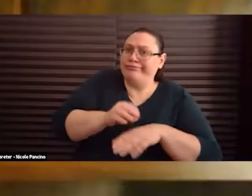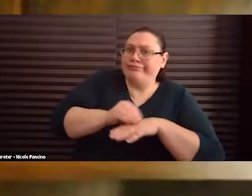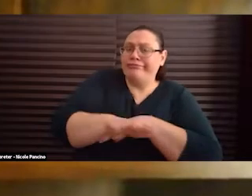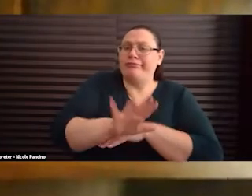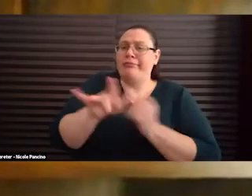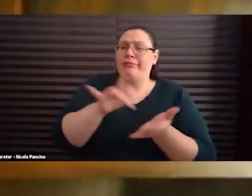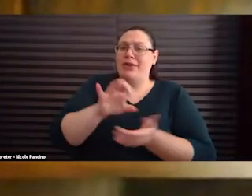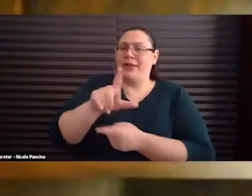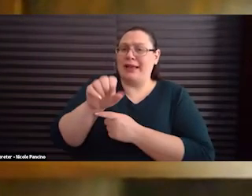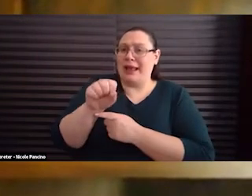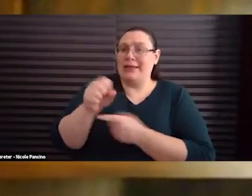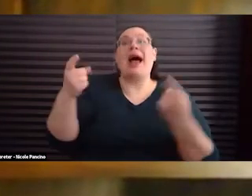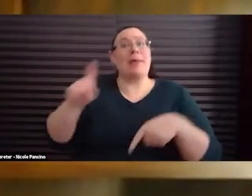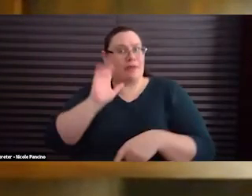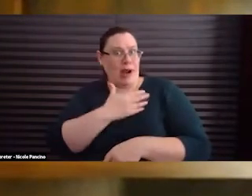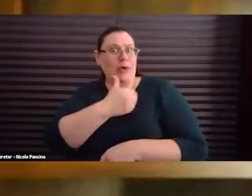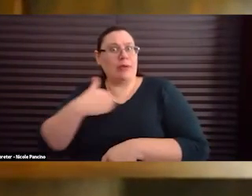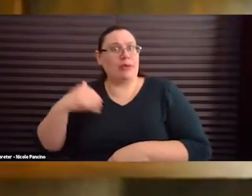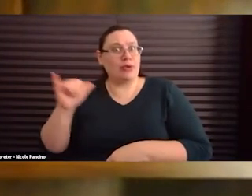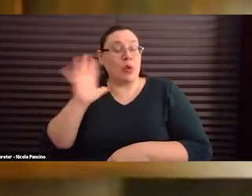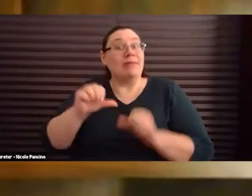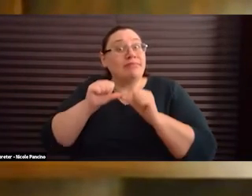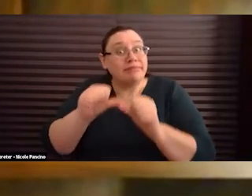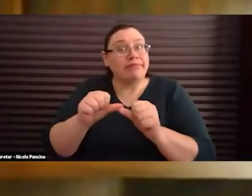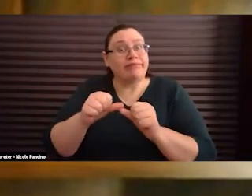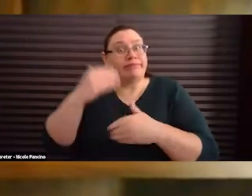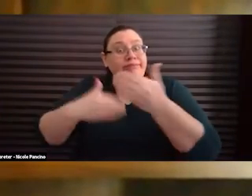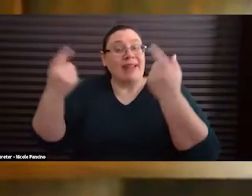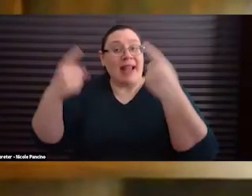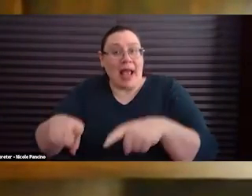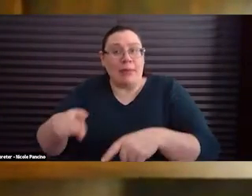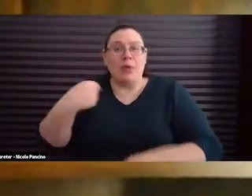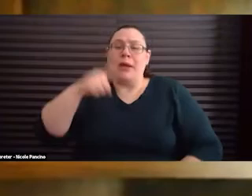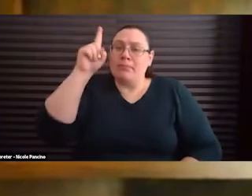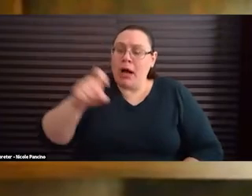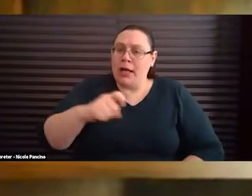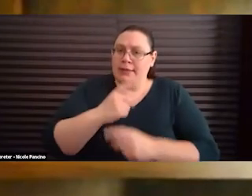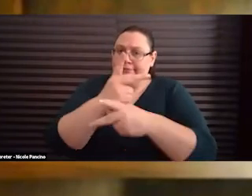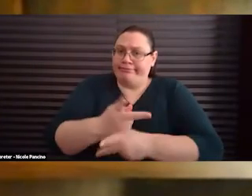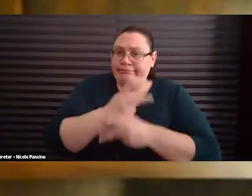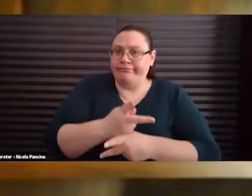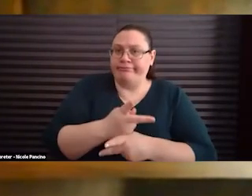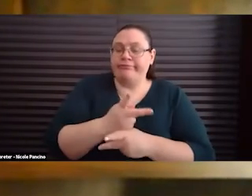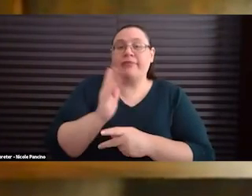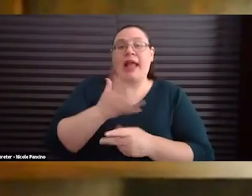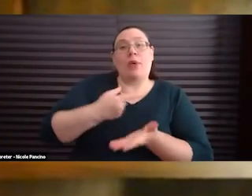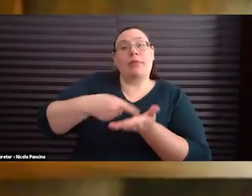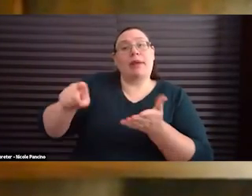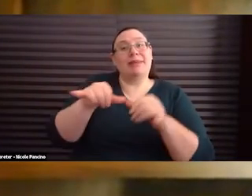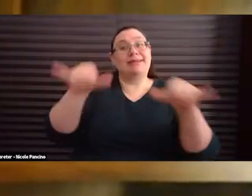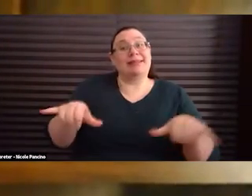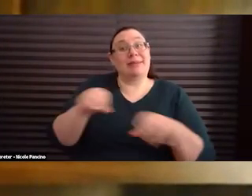well, and will continue to happen if we are not careful. We have a unique payment structure in this